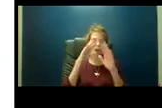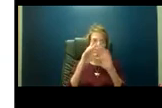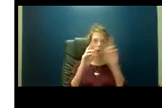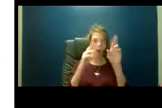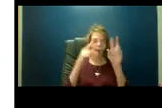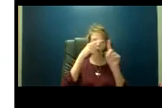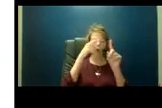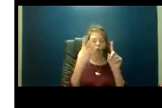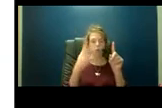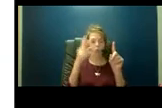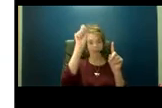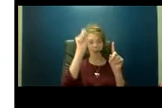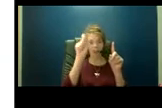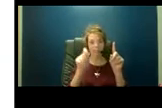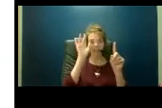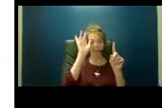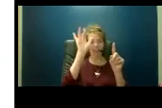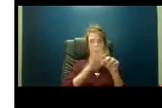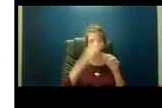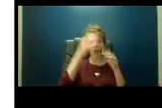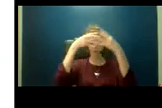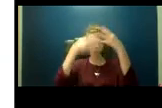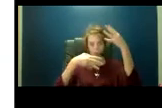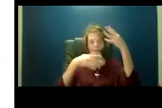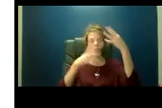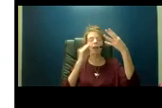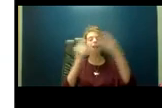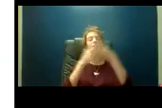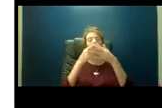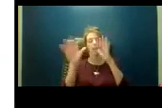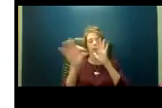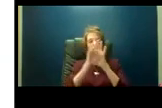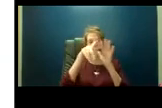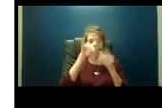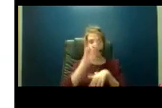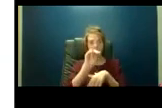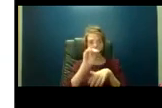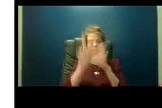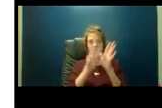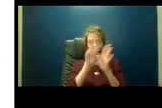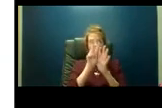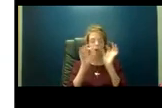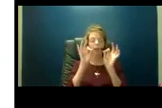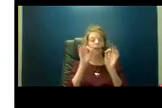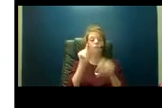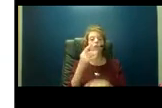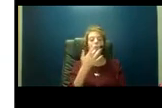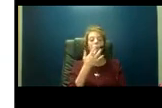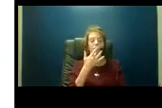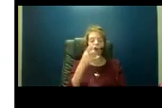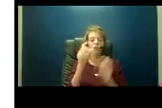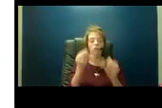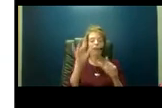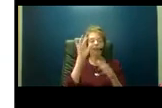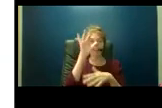3 dots and click on that for a drop down where you can then pin the video. If you prefer, you can click on the